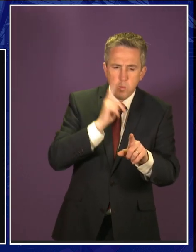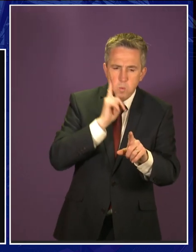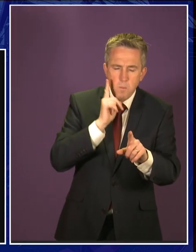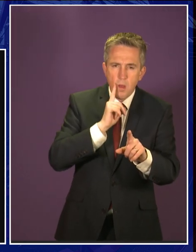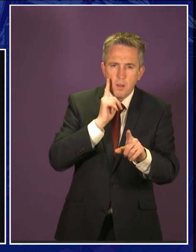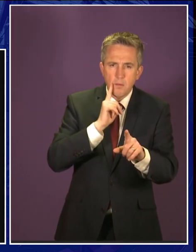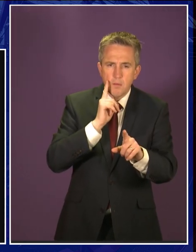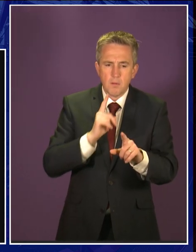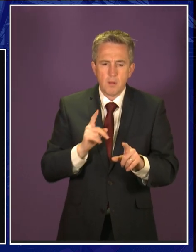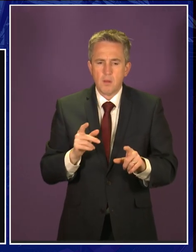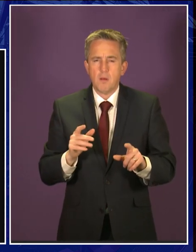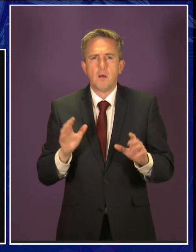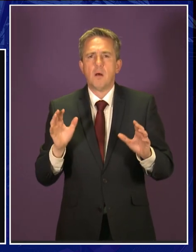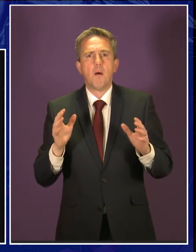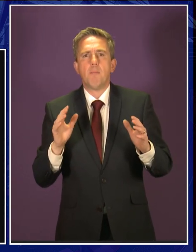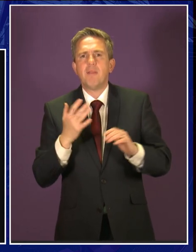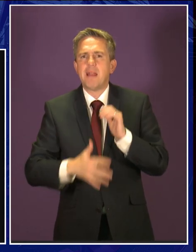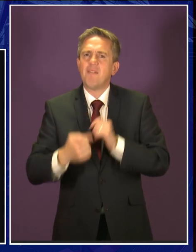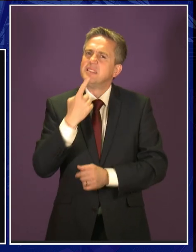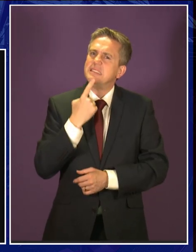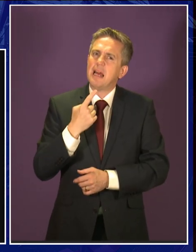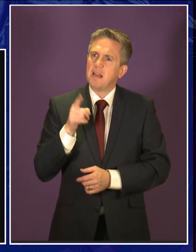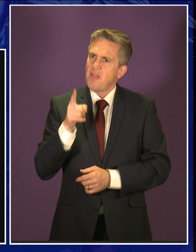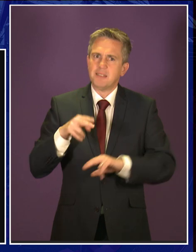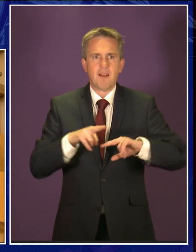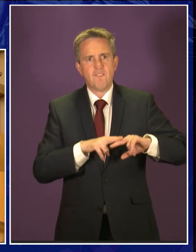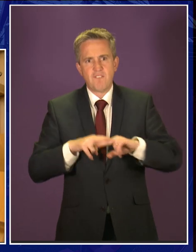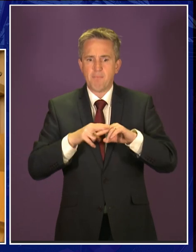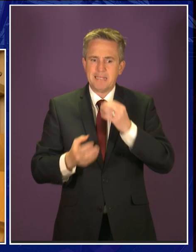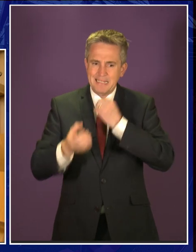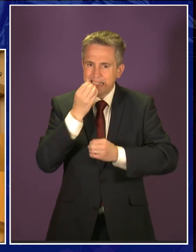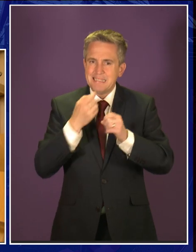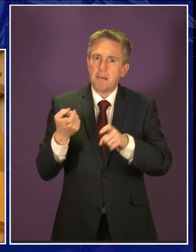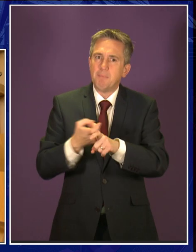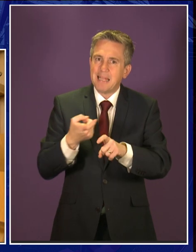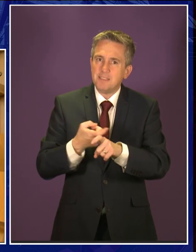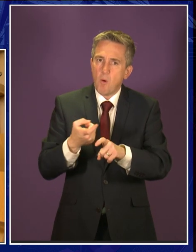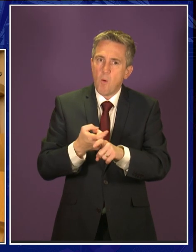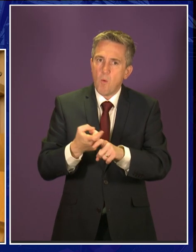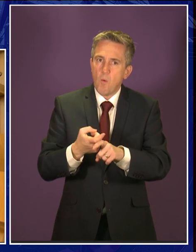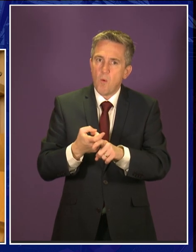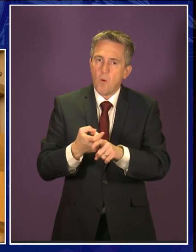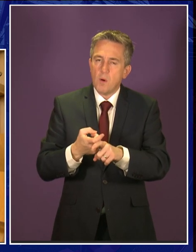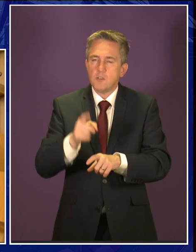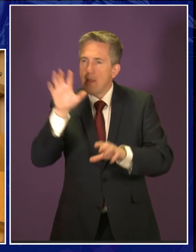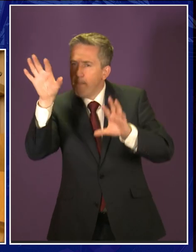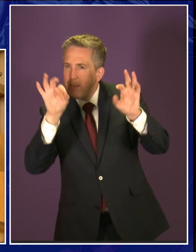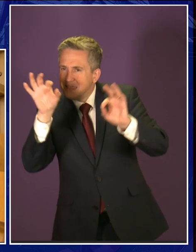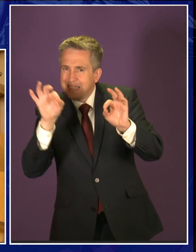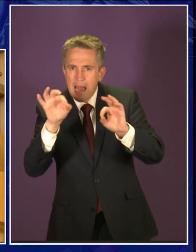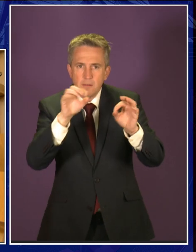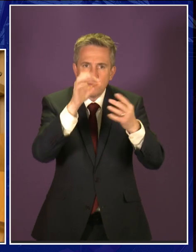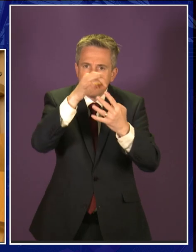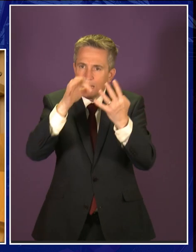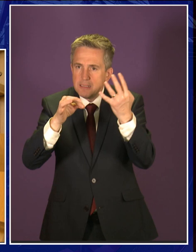but nobody said it's a family eating potatoes. So they zoomed in on the details, but failed to see the overall